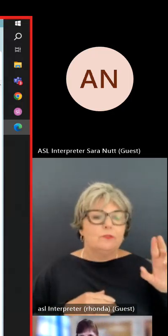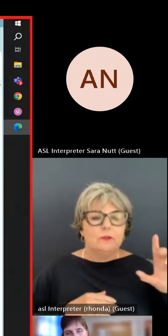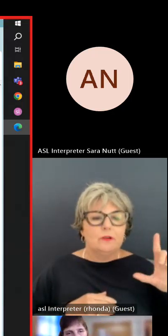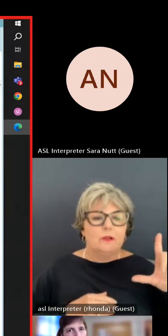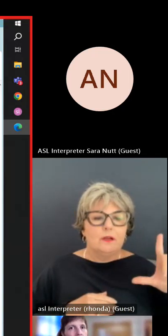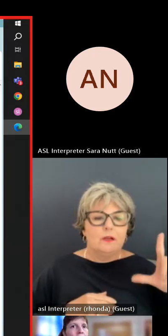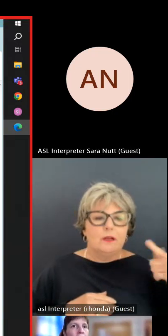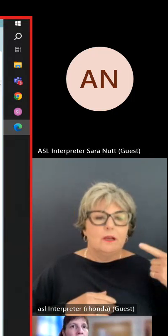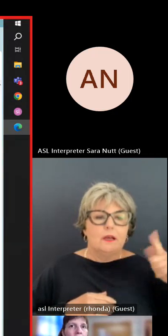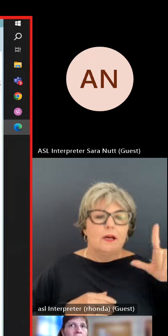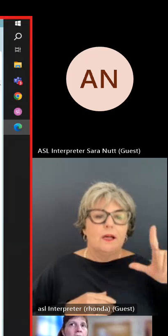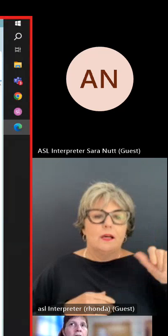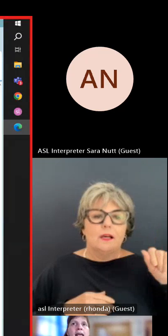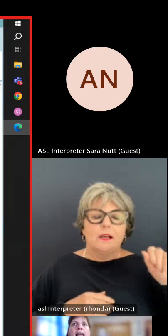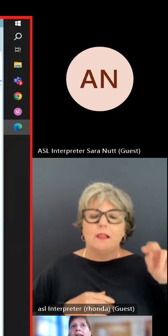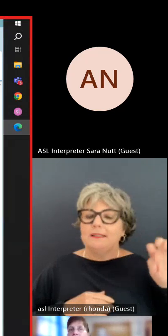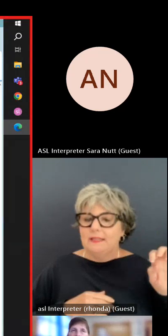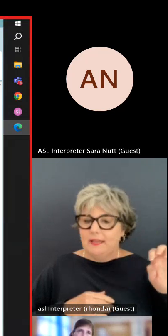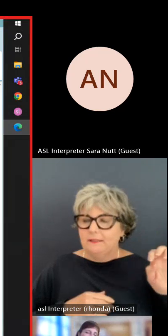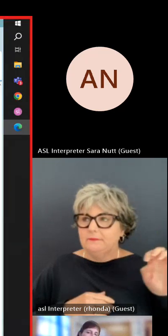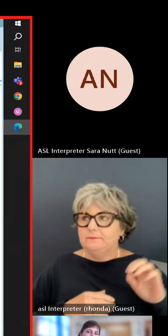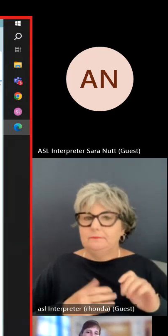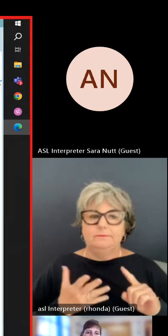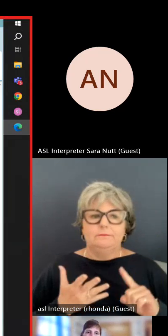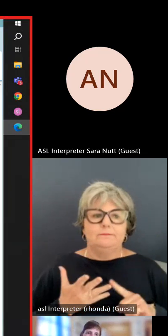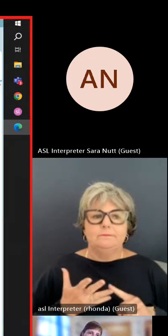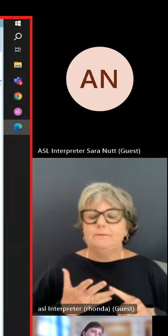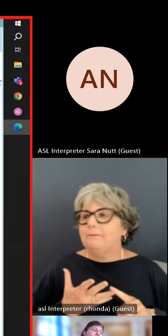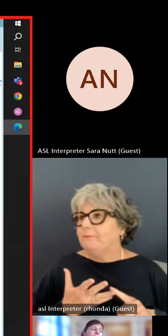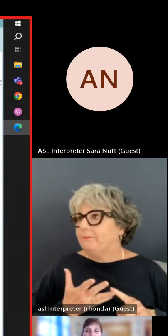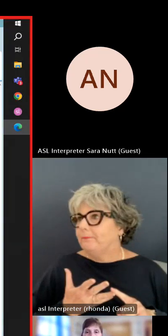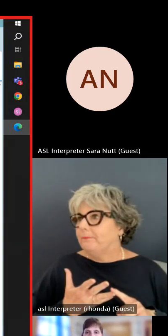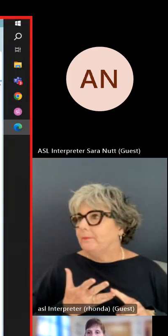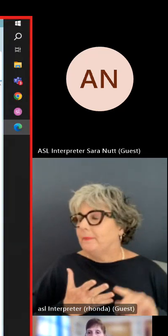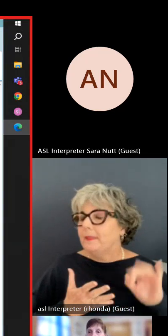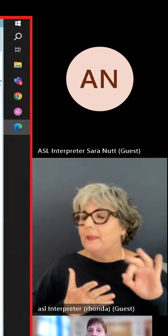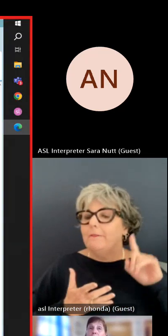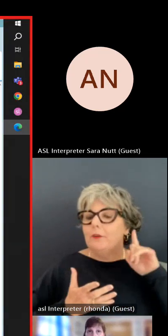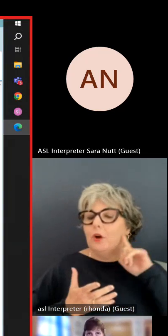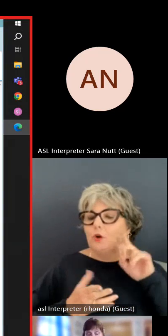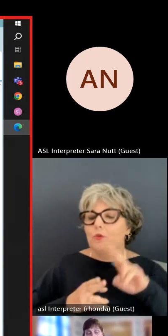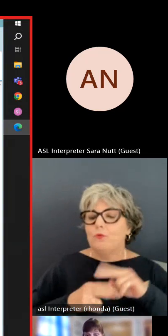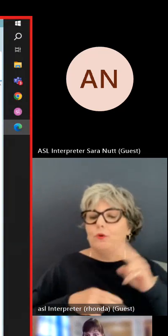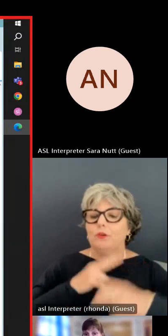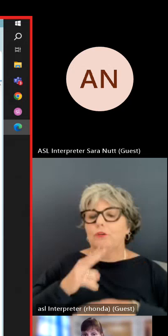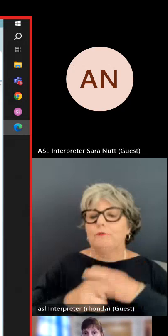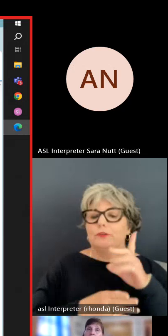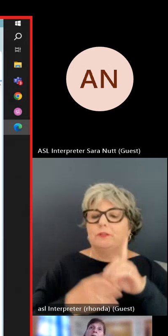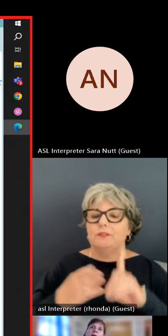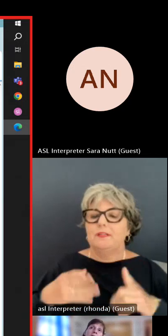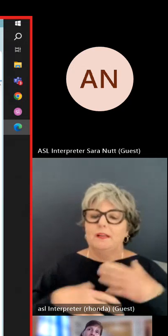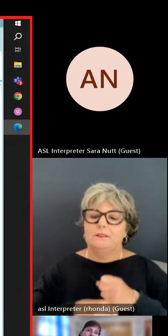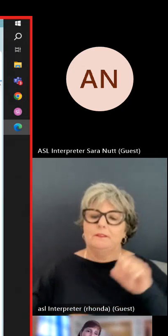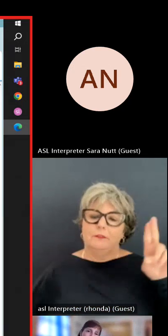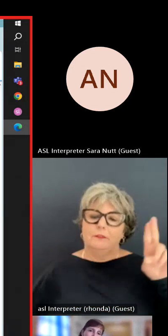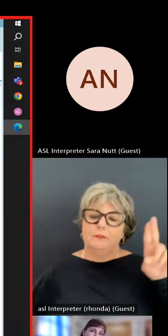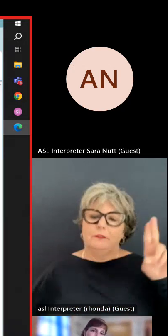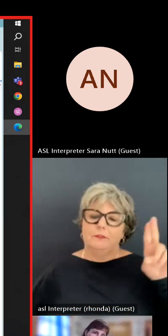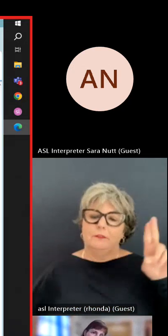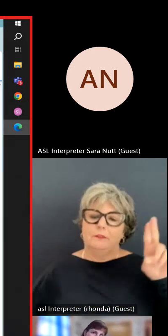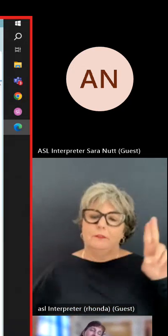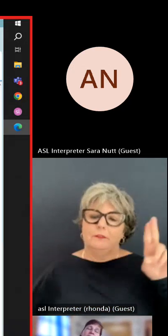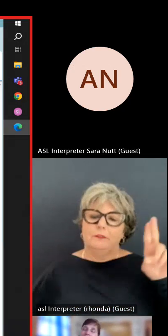or Glant. And I also would like to mention that if you've heard the term universal design,